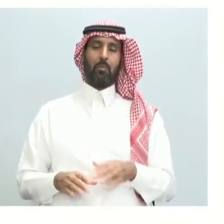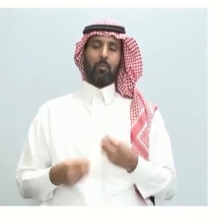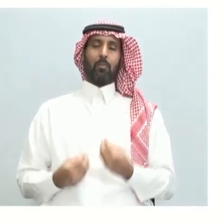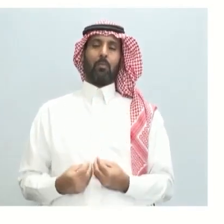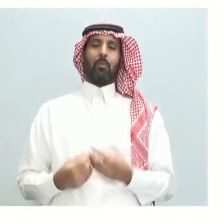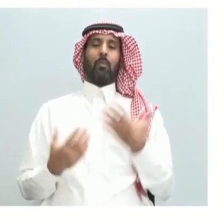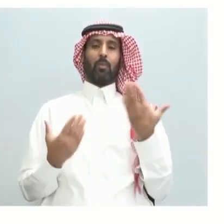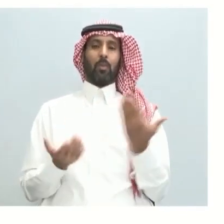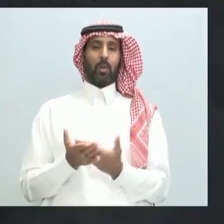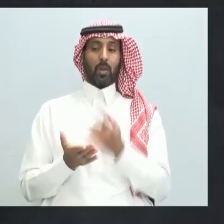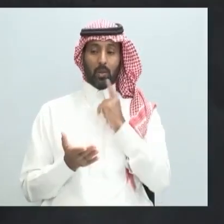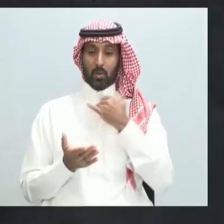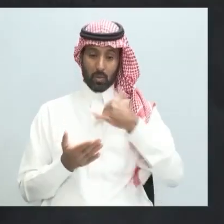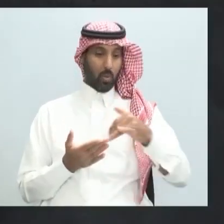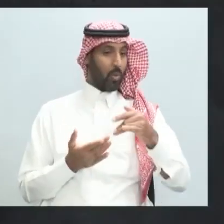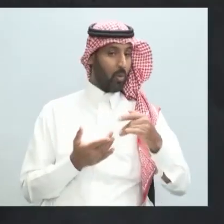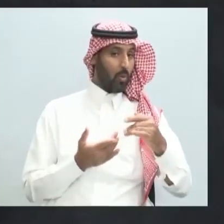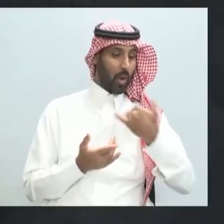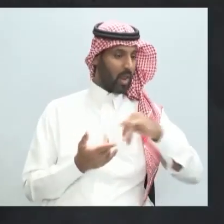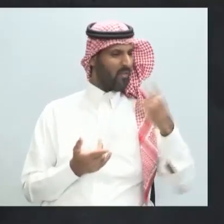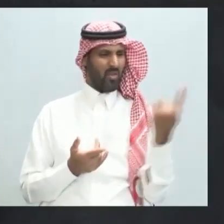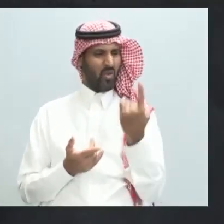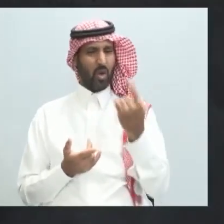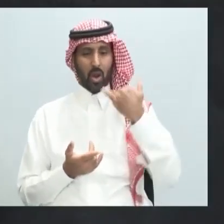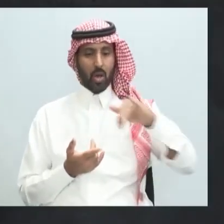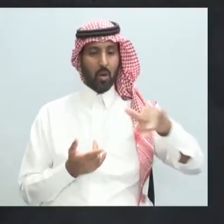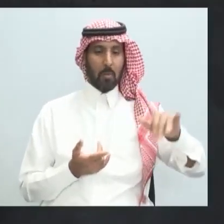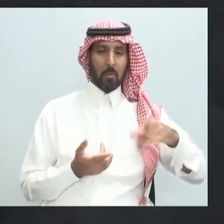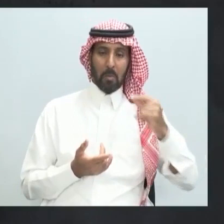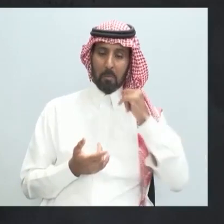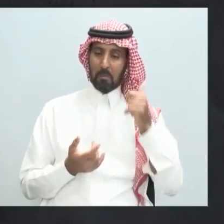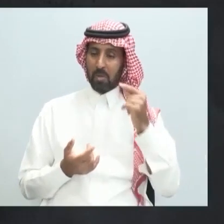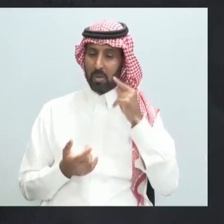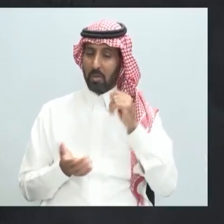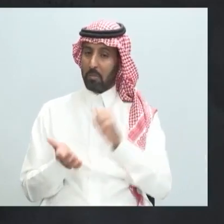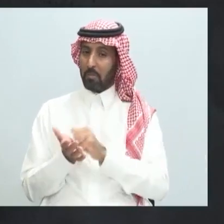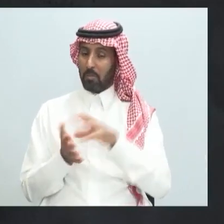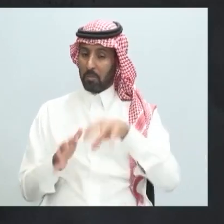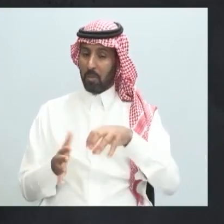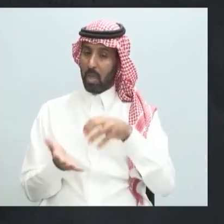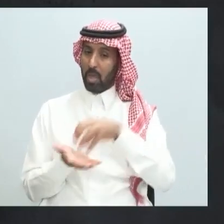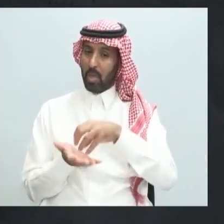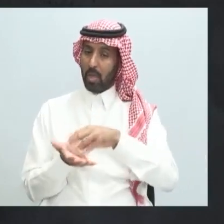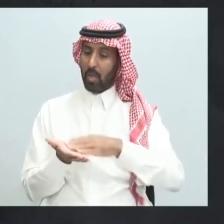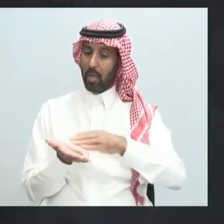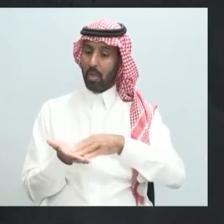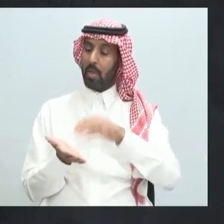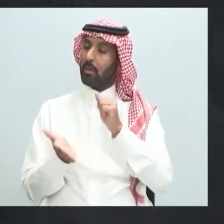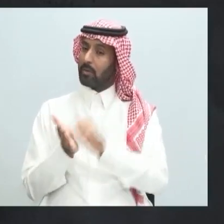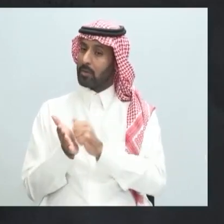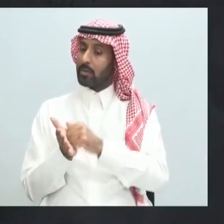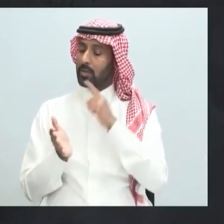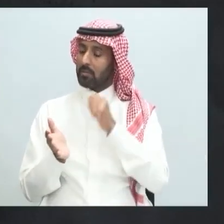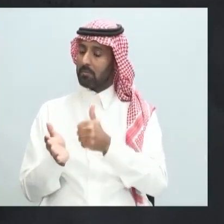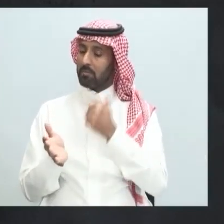be. Whether you go, wherever you go, home is the comfiest. Comfy, it means that you are relaxed.